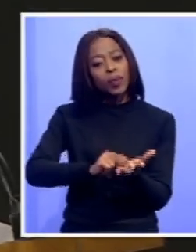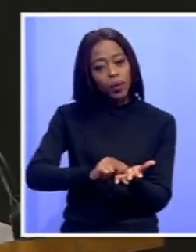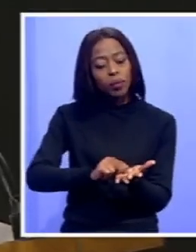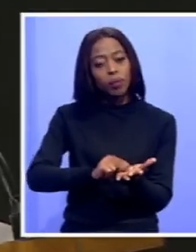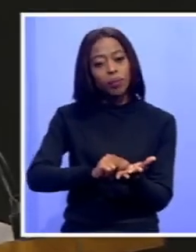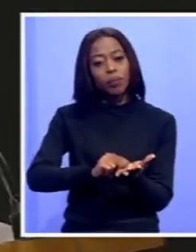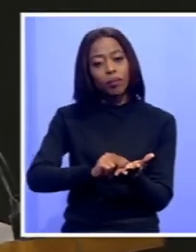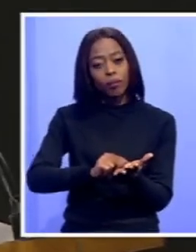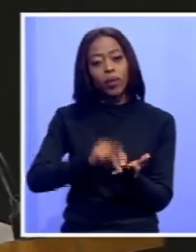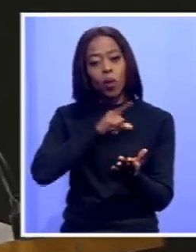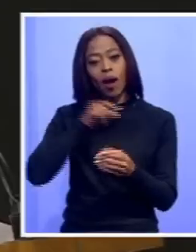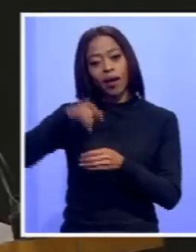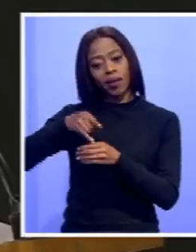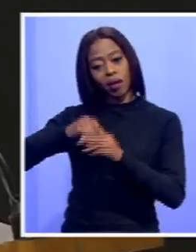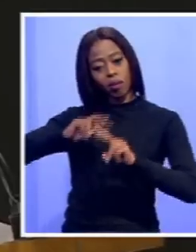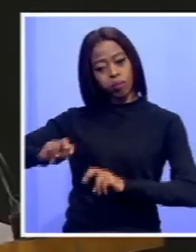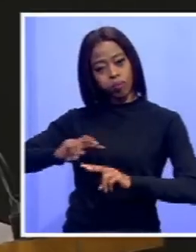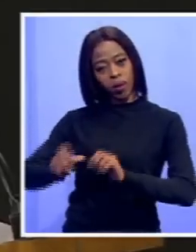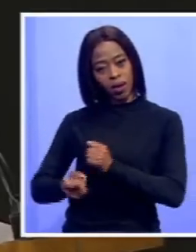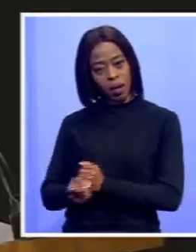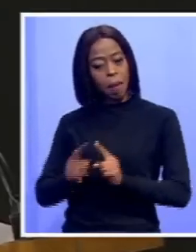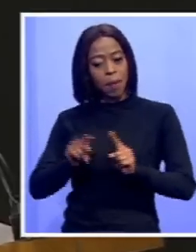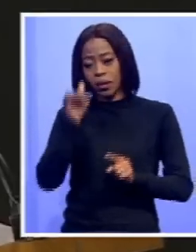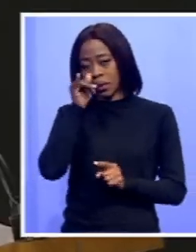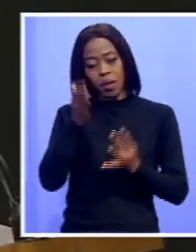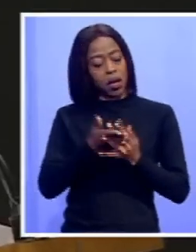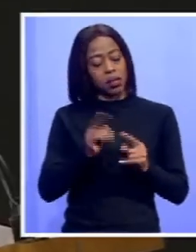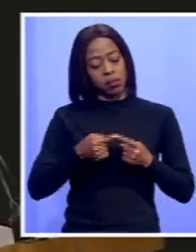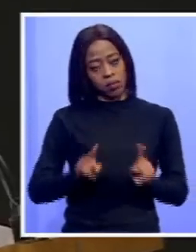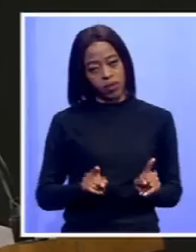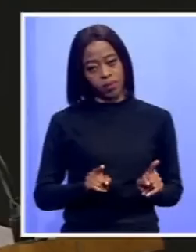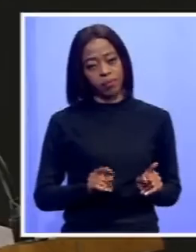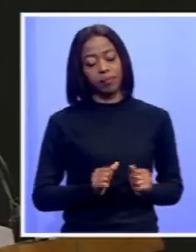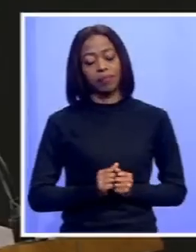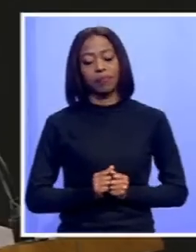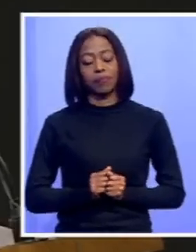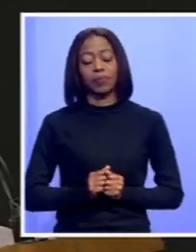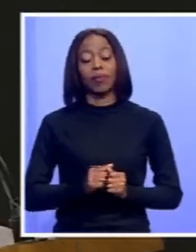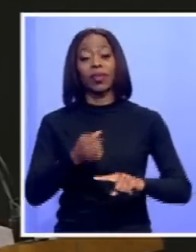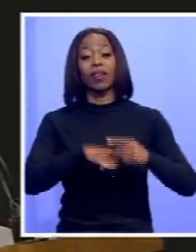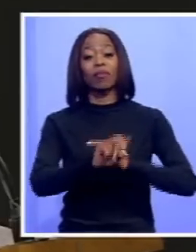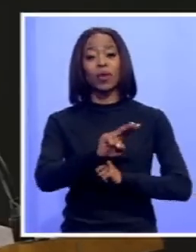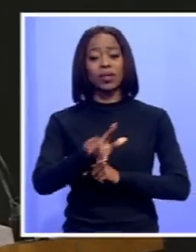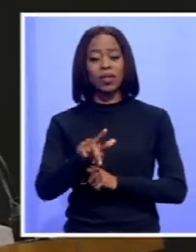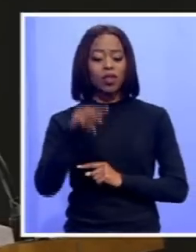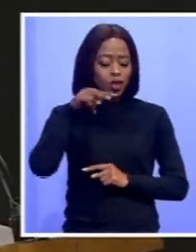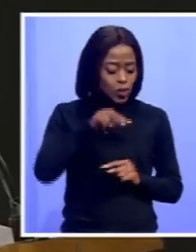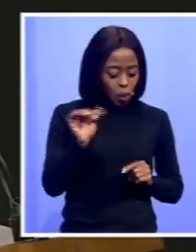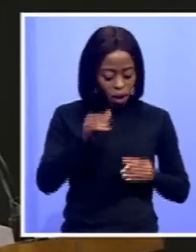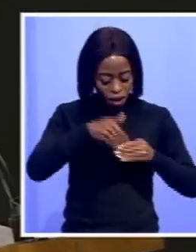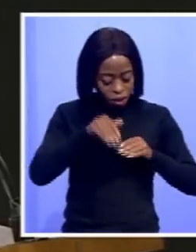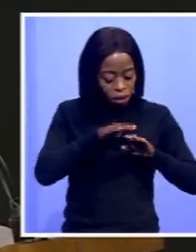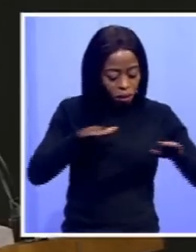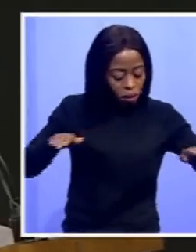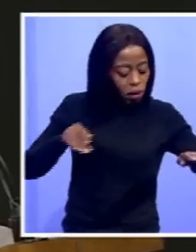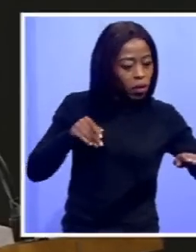the internal investigation, not the criminal case. Sub 27, he could see something on the dashboard of the accused vehicle